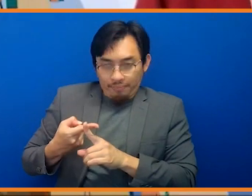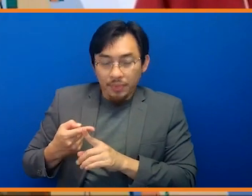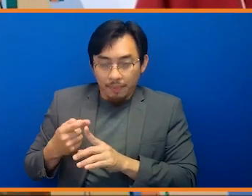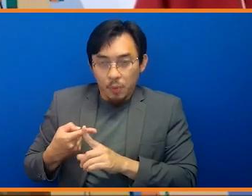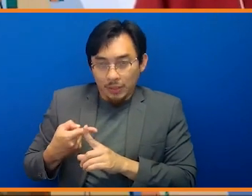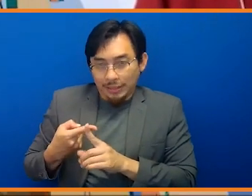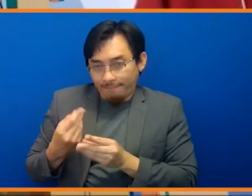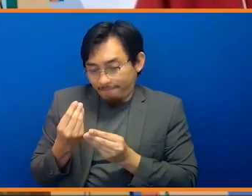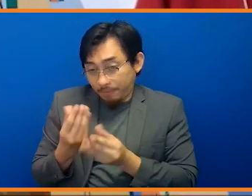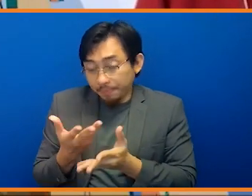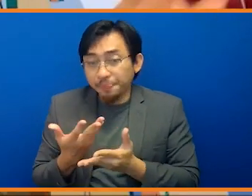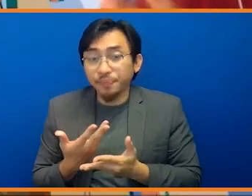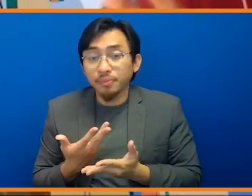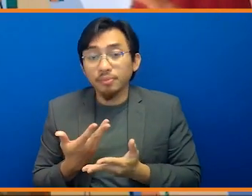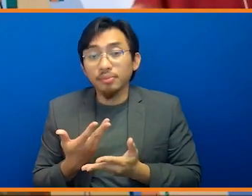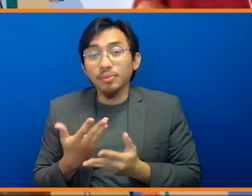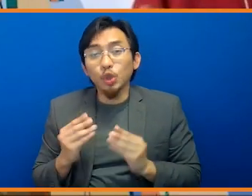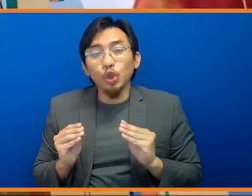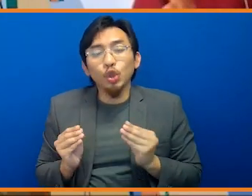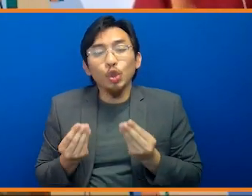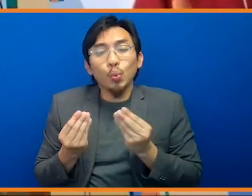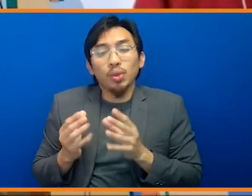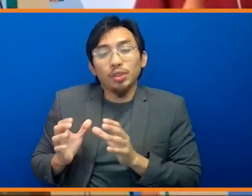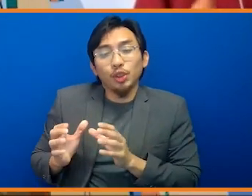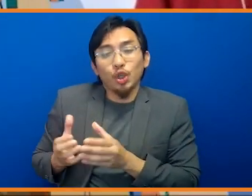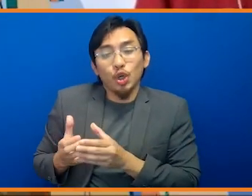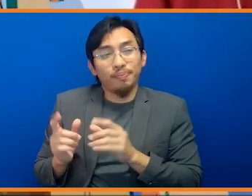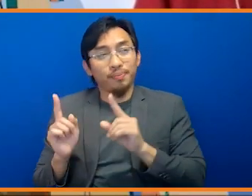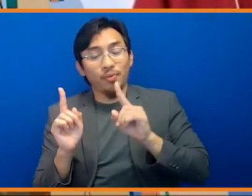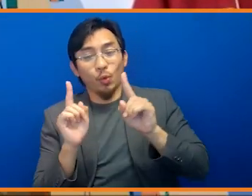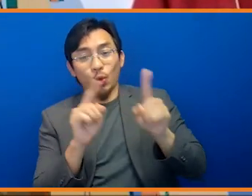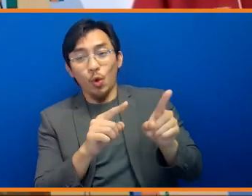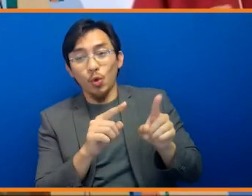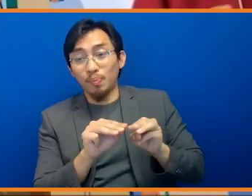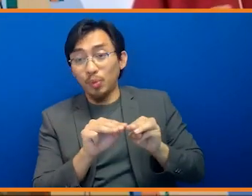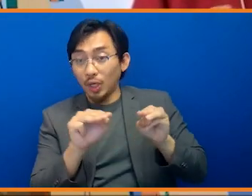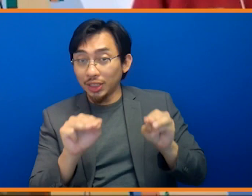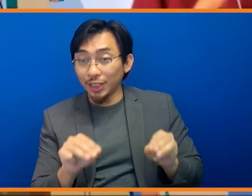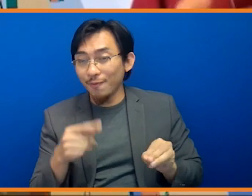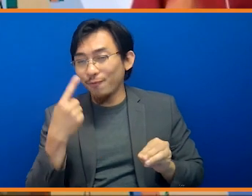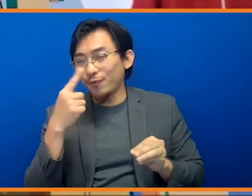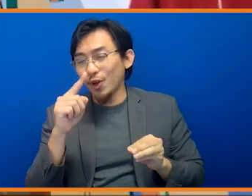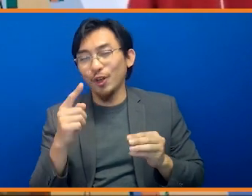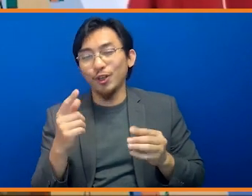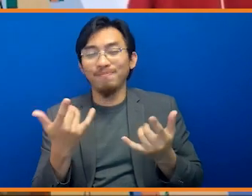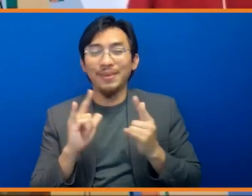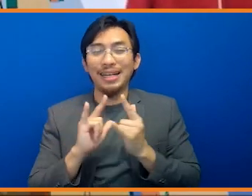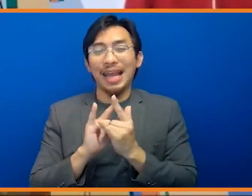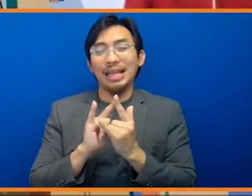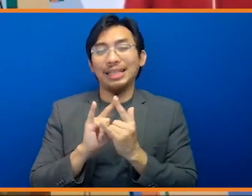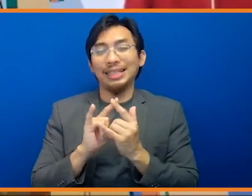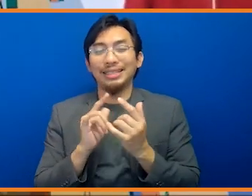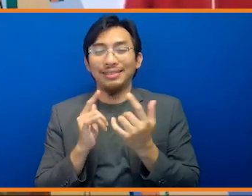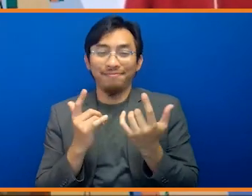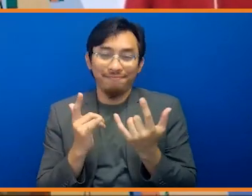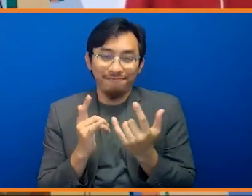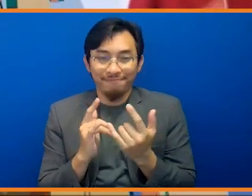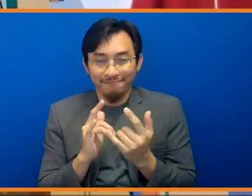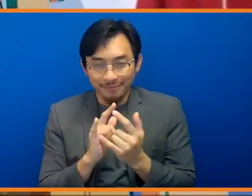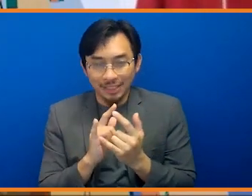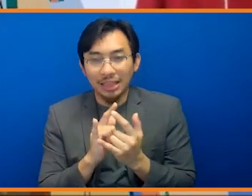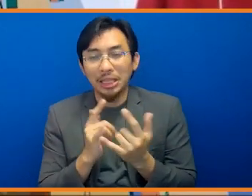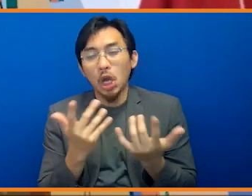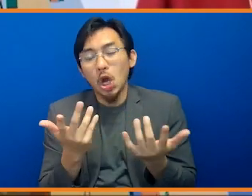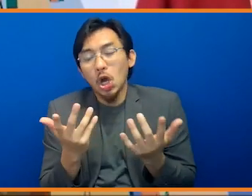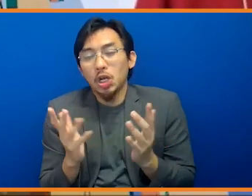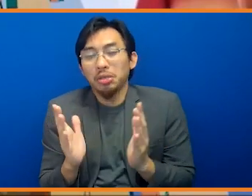side. Younger generation goes to museum for dating, for example, or just chatting